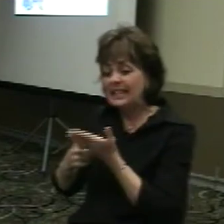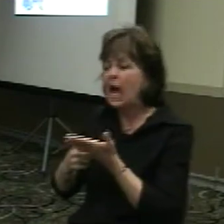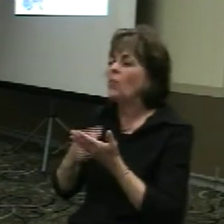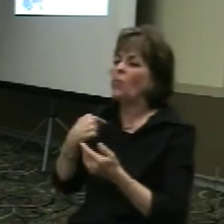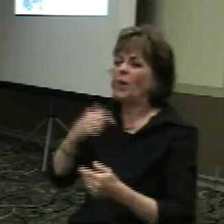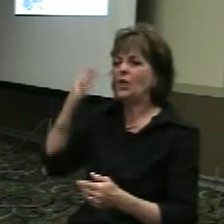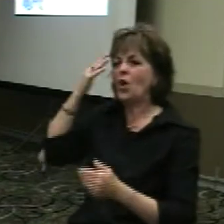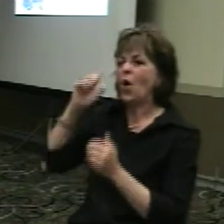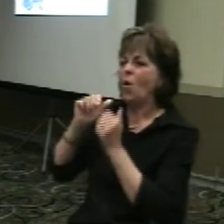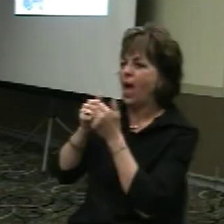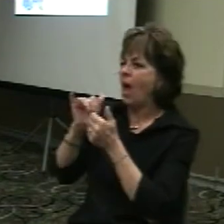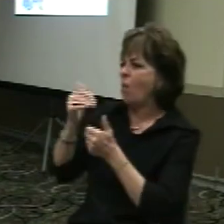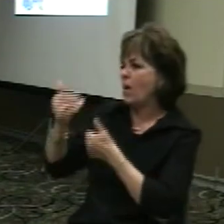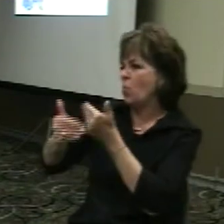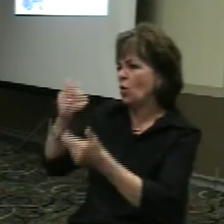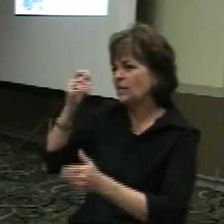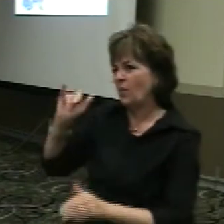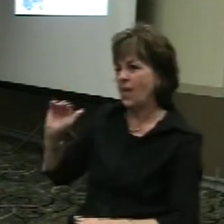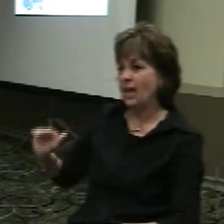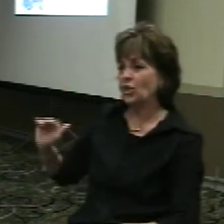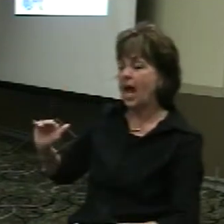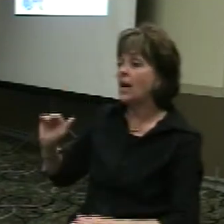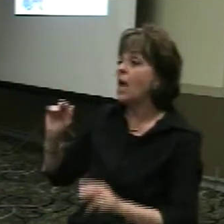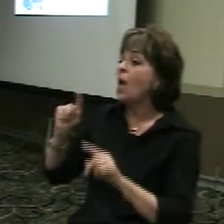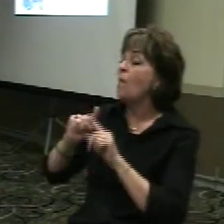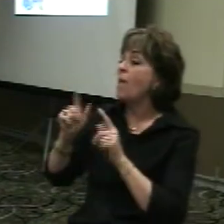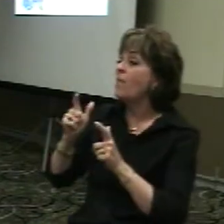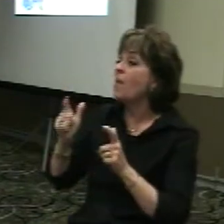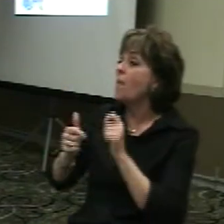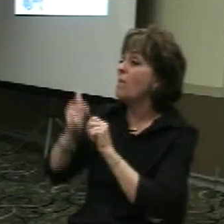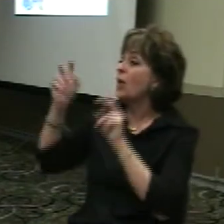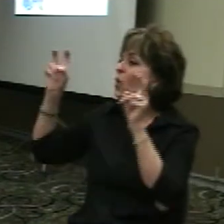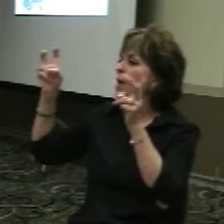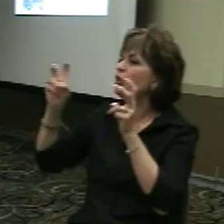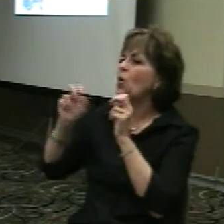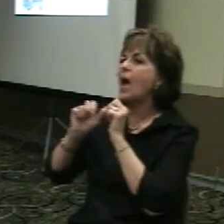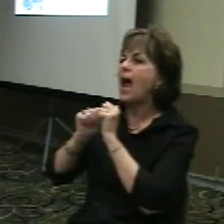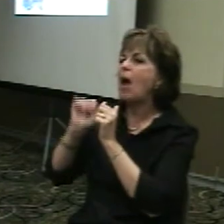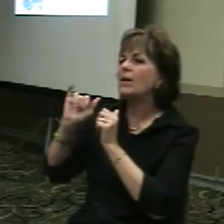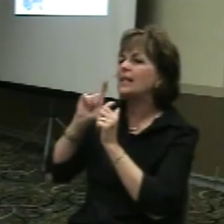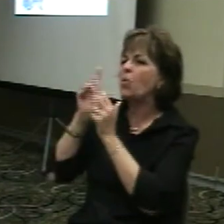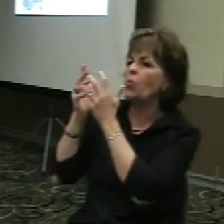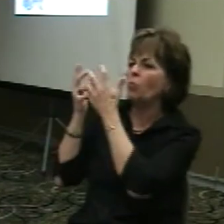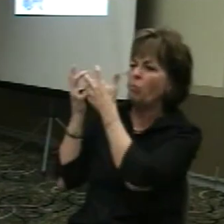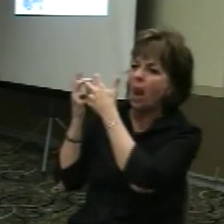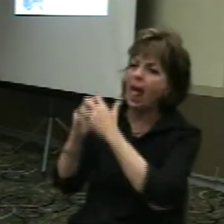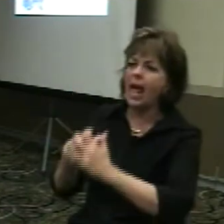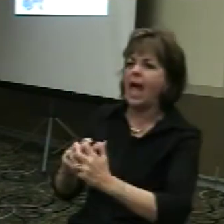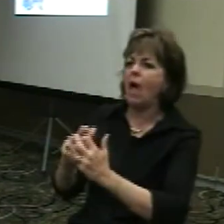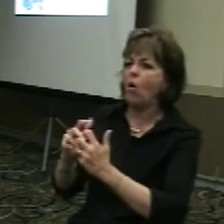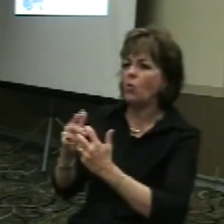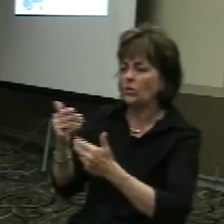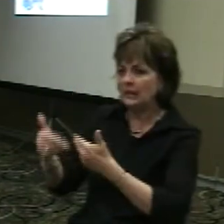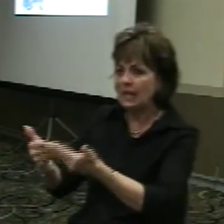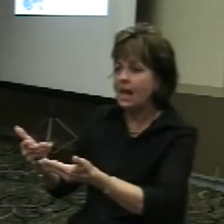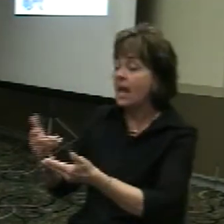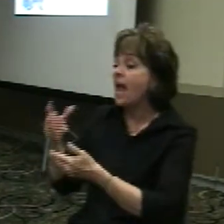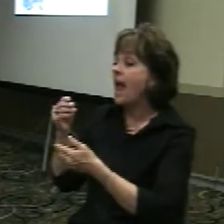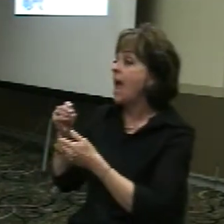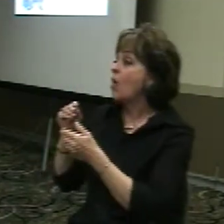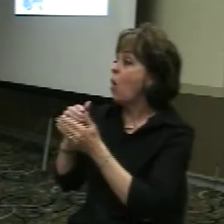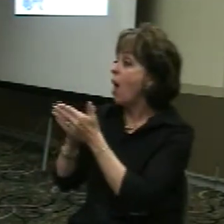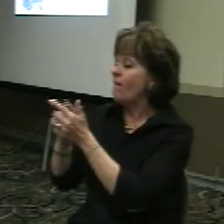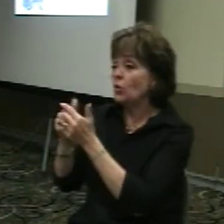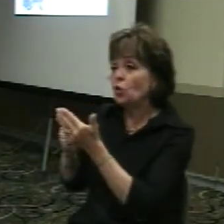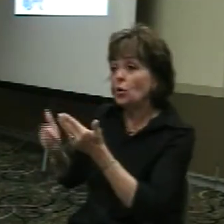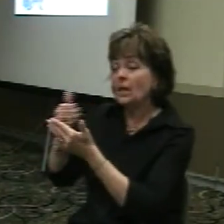know how this is working for the child. The bigger issue comes down as to how does it actually play out. And oftentimes to collect